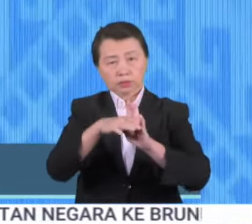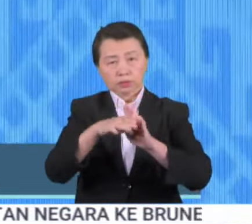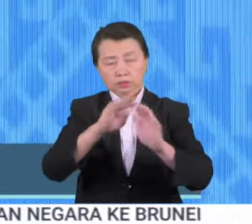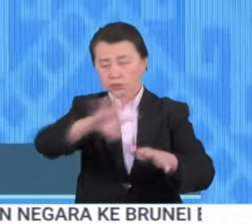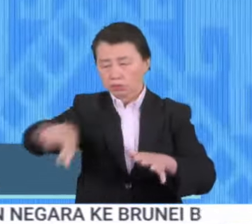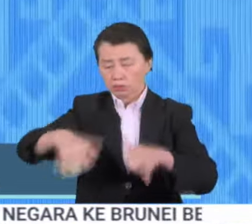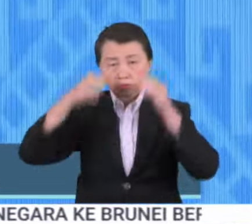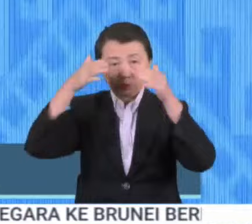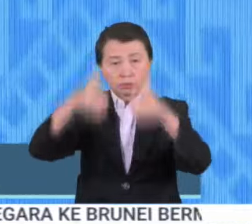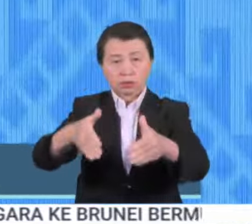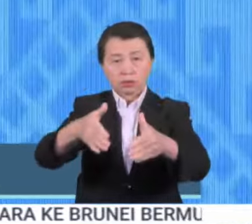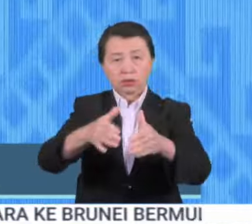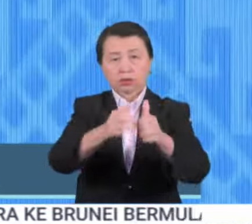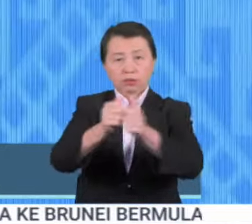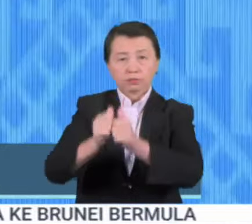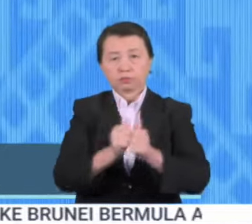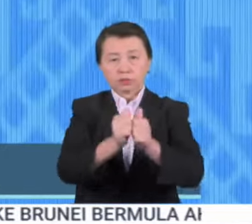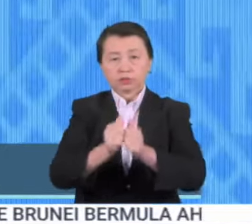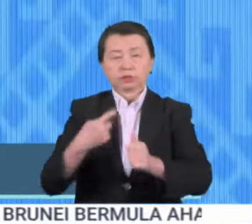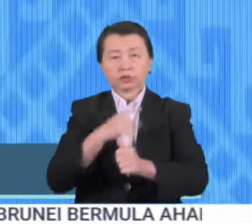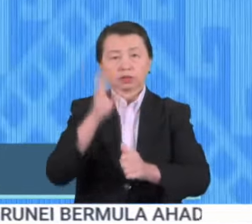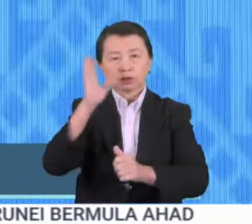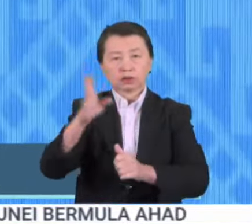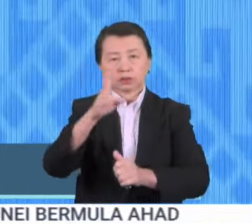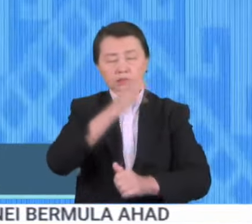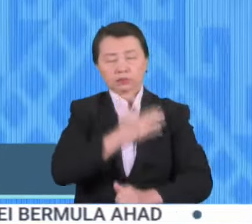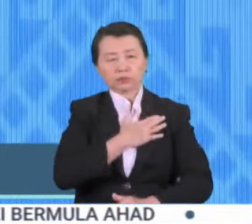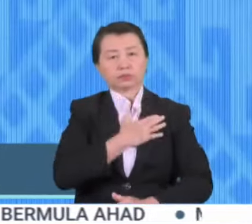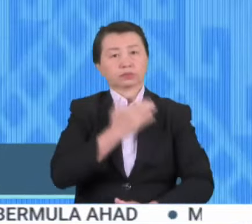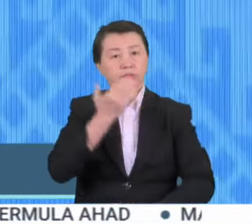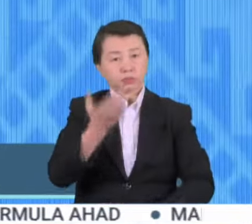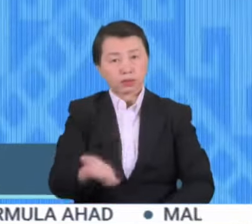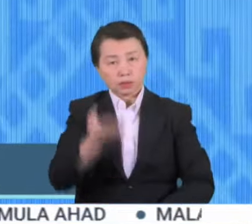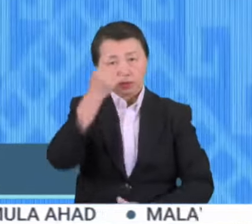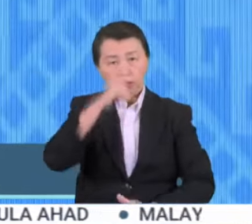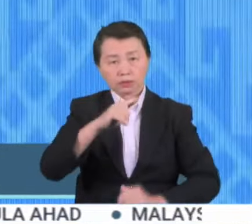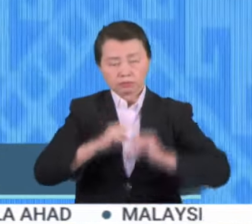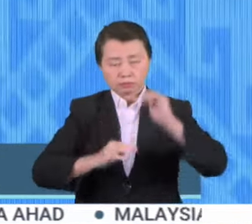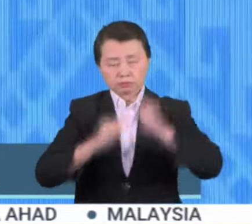consensus. Together, we will reaffirm our commitment to